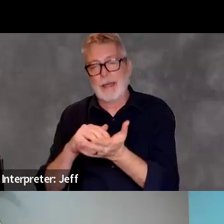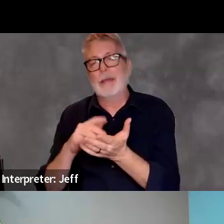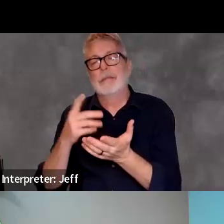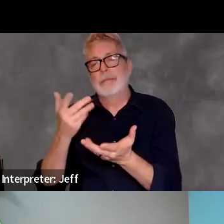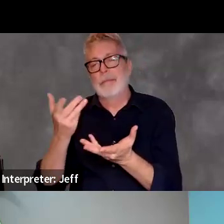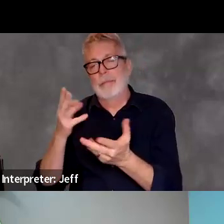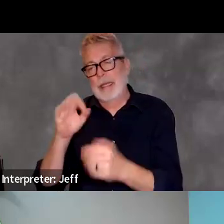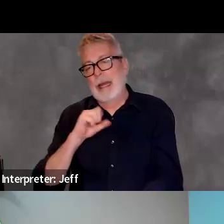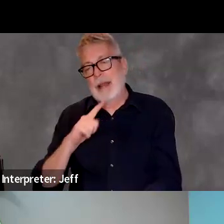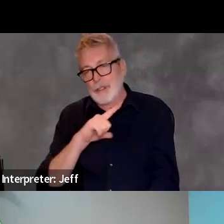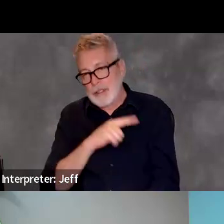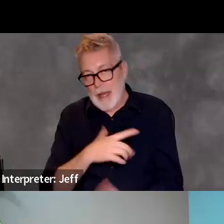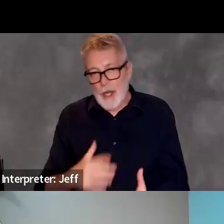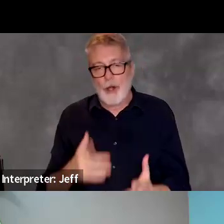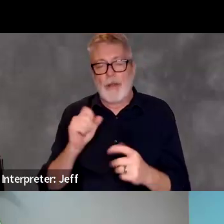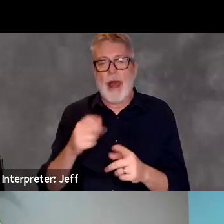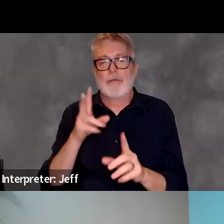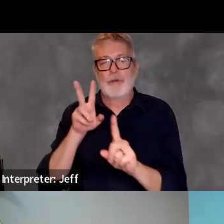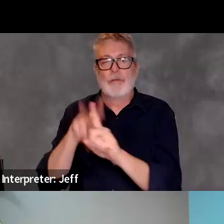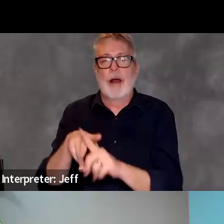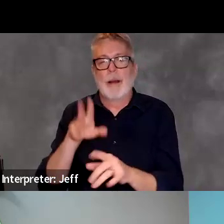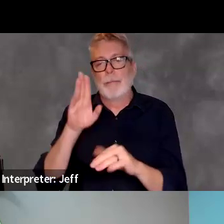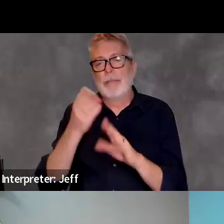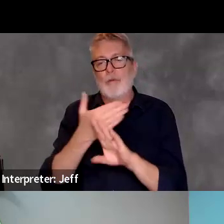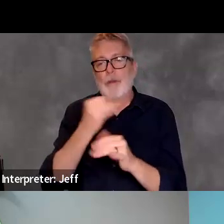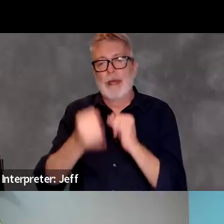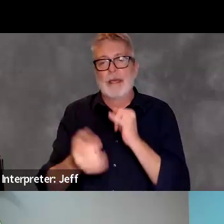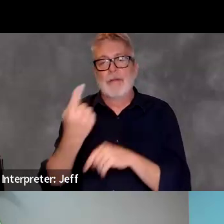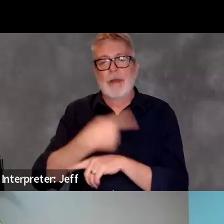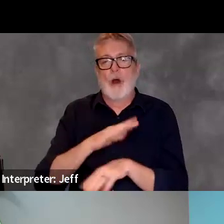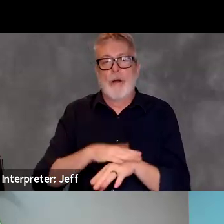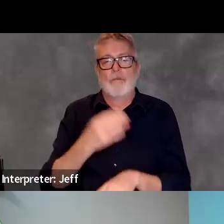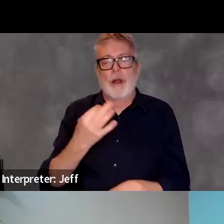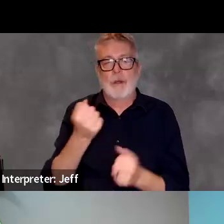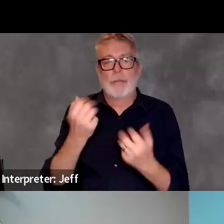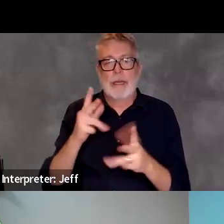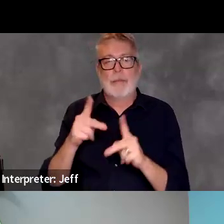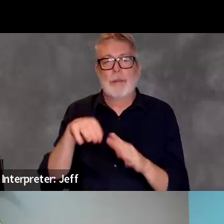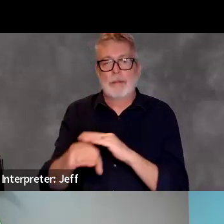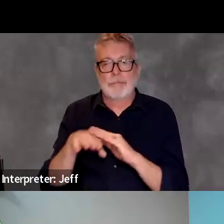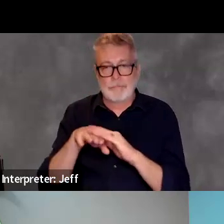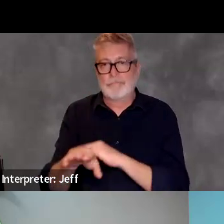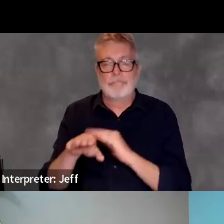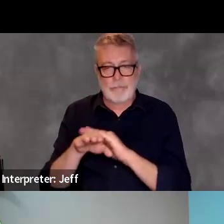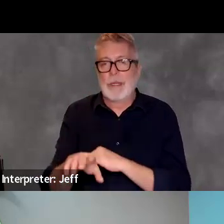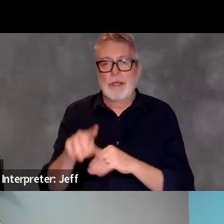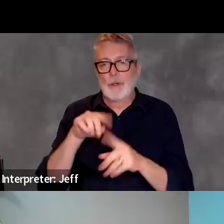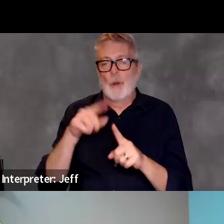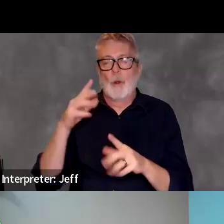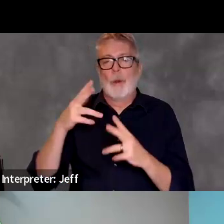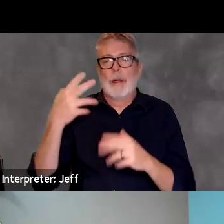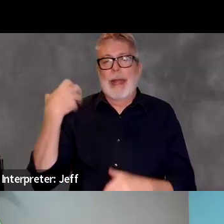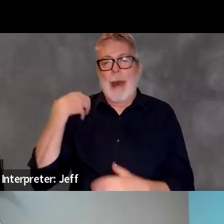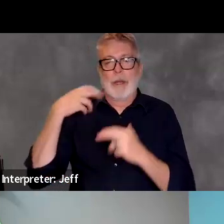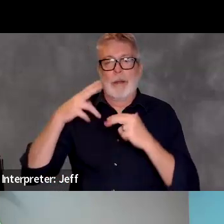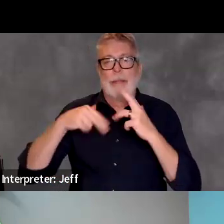day, Friday. So we've had a lot of people walking into the Capitol doing theirs already, but that's kind of when